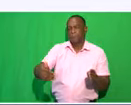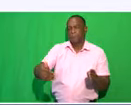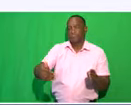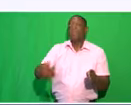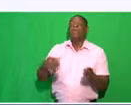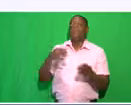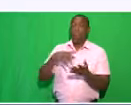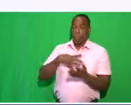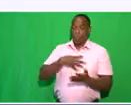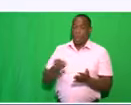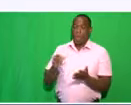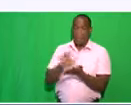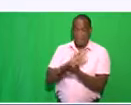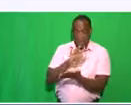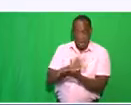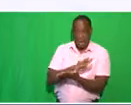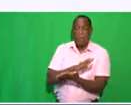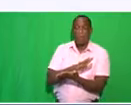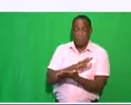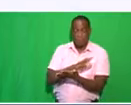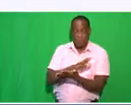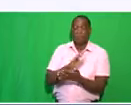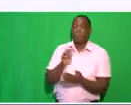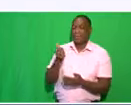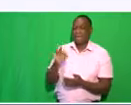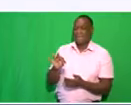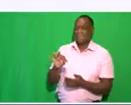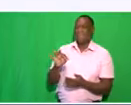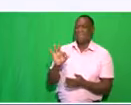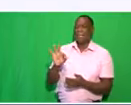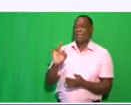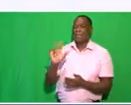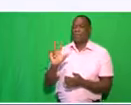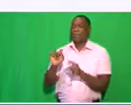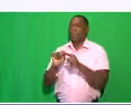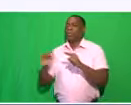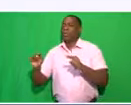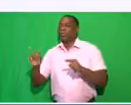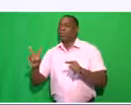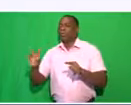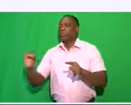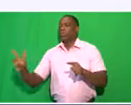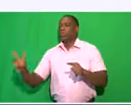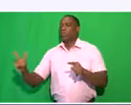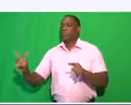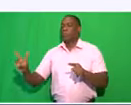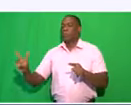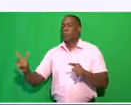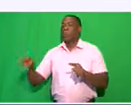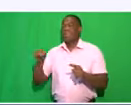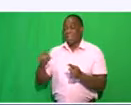White Paper of 1993 to 2002. And in the White